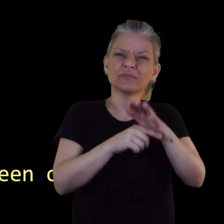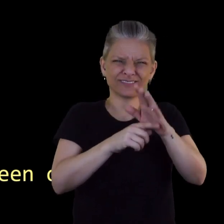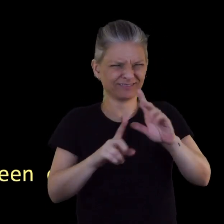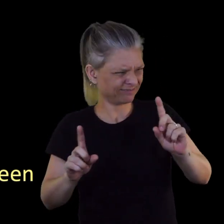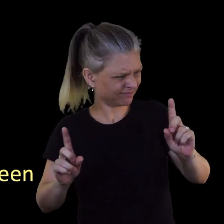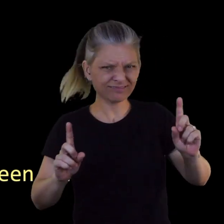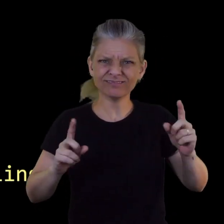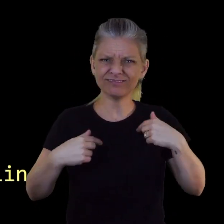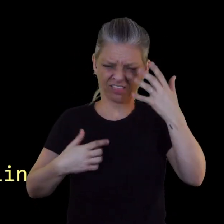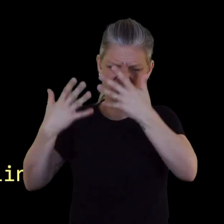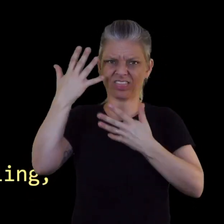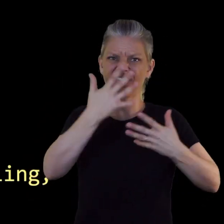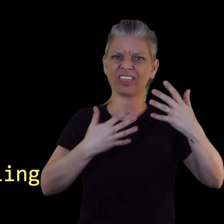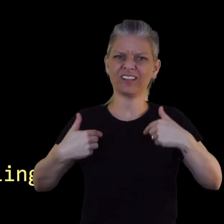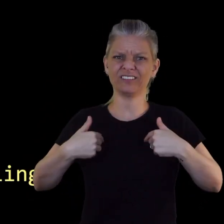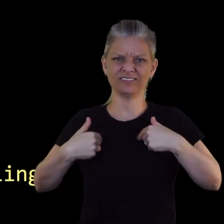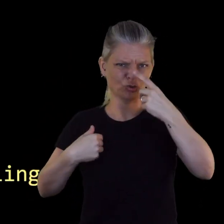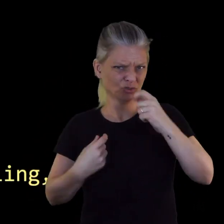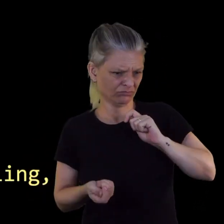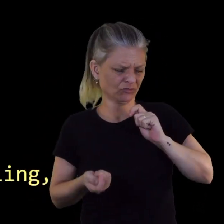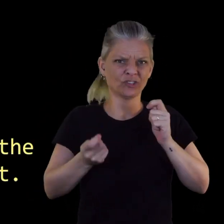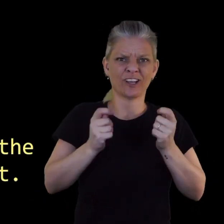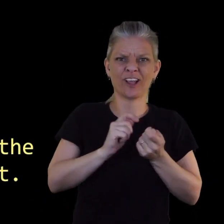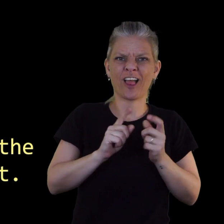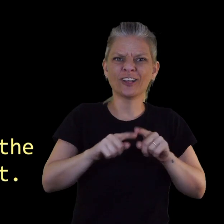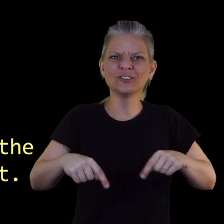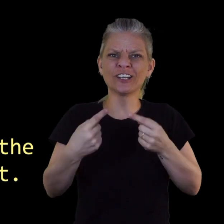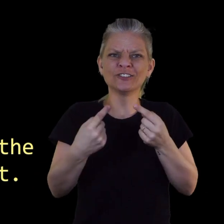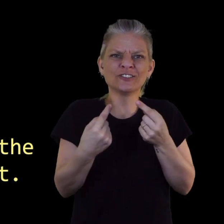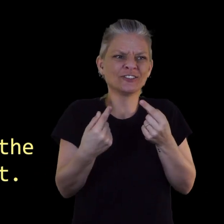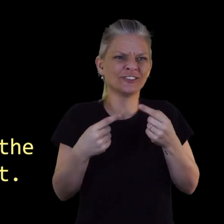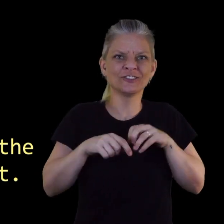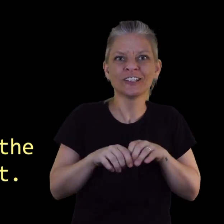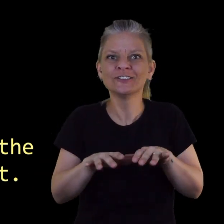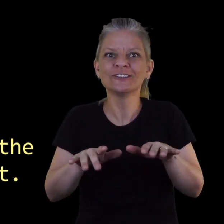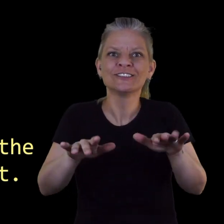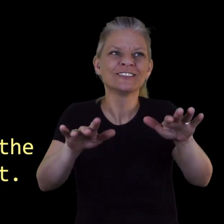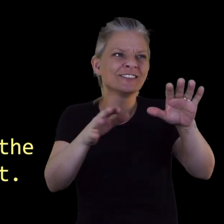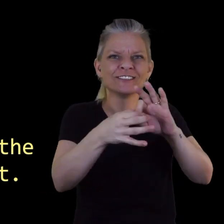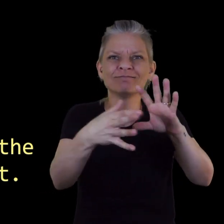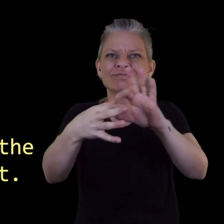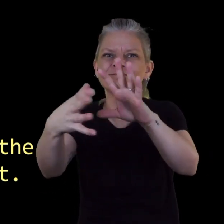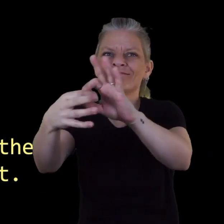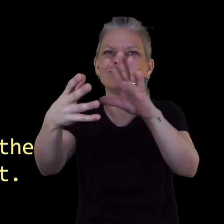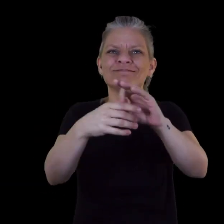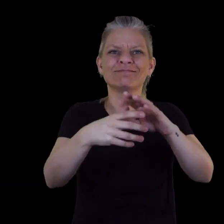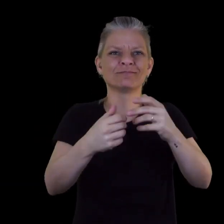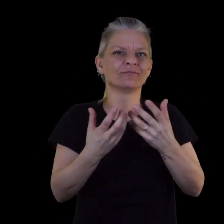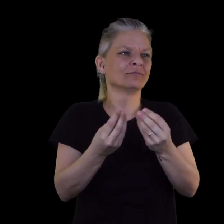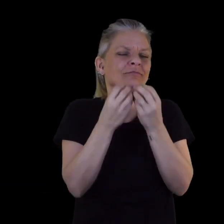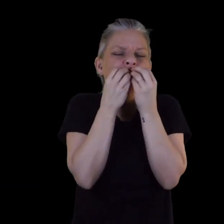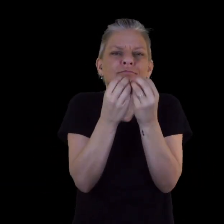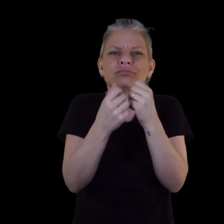that I've been on? I could shift shape like a changeling, twist off chains by embracing the space where I'm way off script. That's